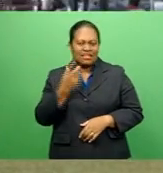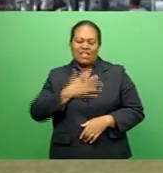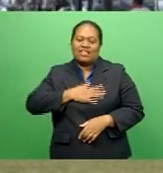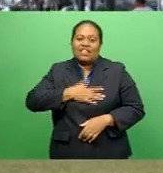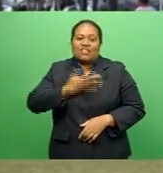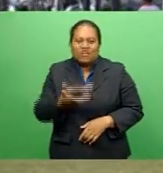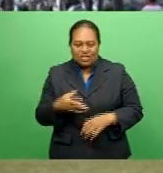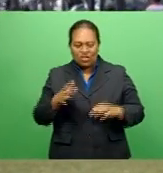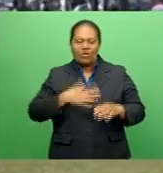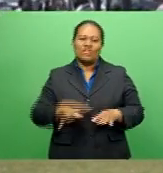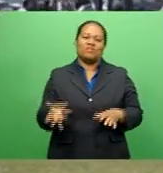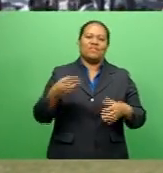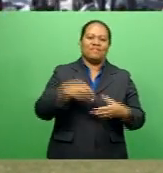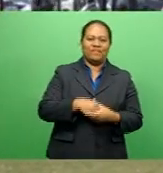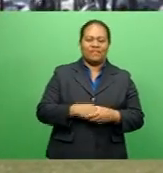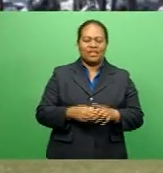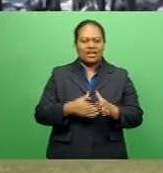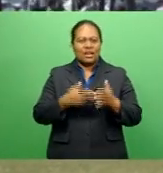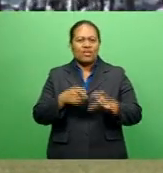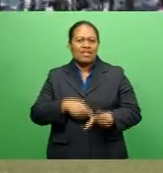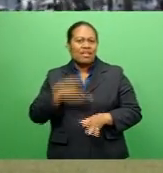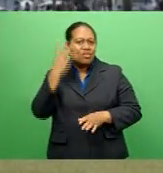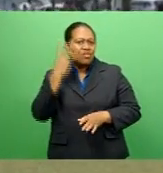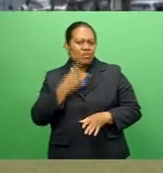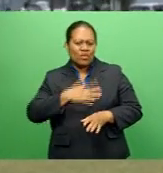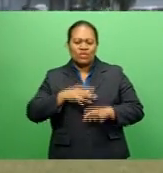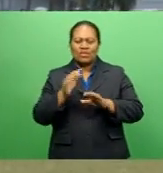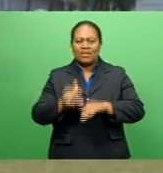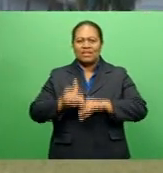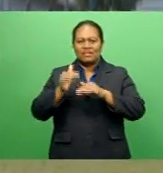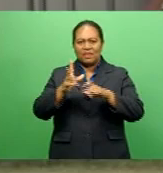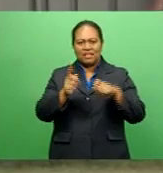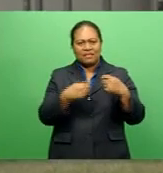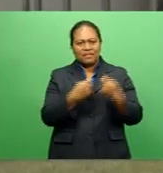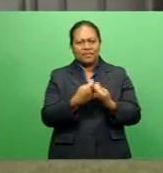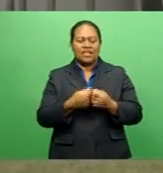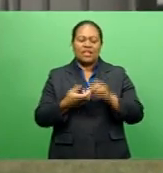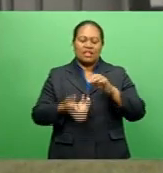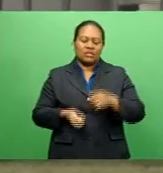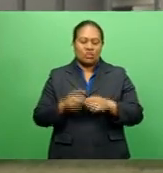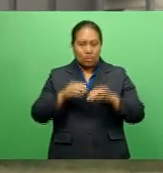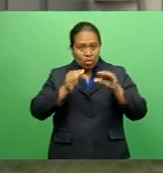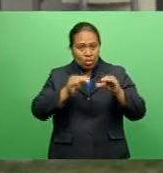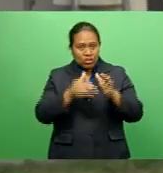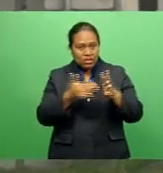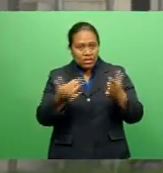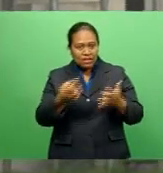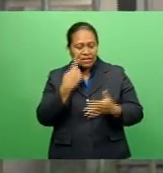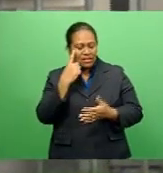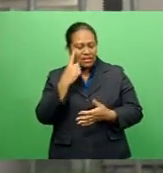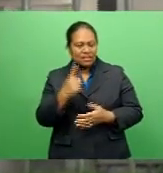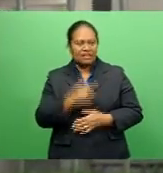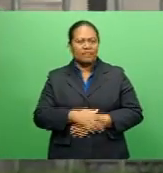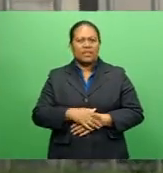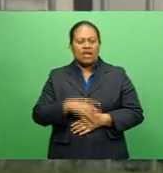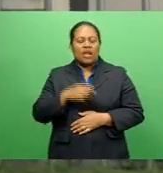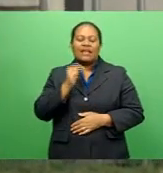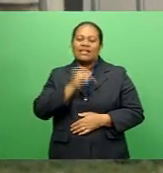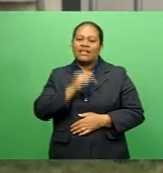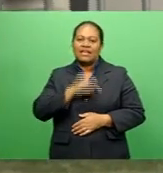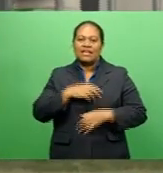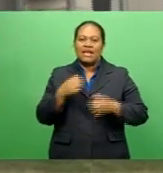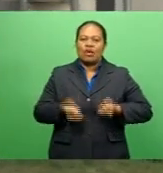With more young women taking up the sport, National Coach Joeli Mateawa says they now need a commitment from